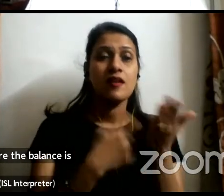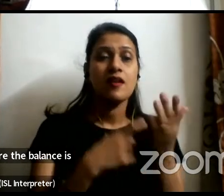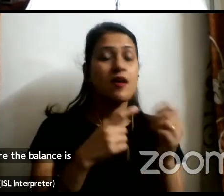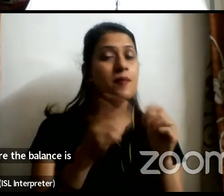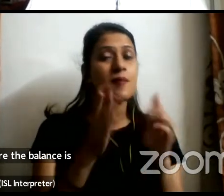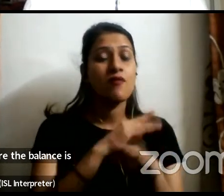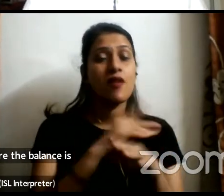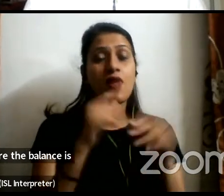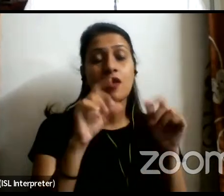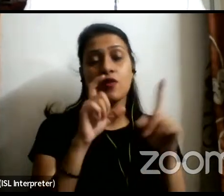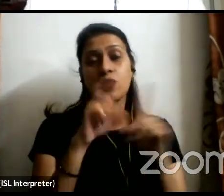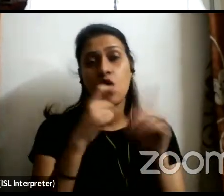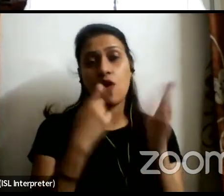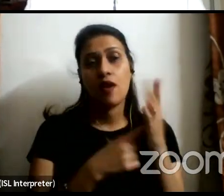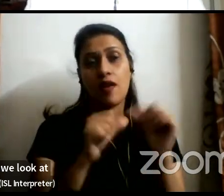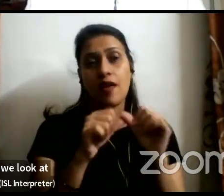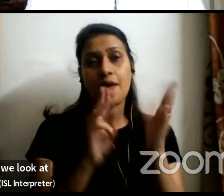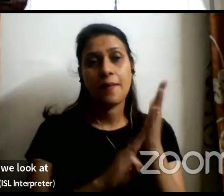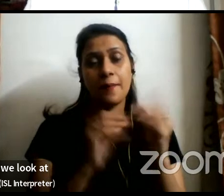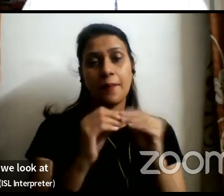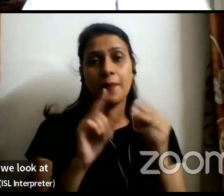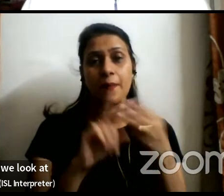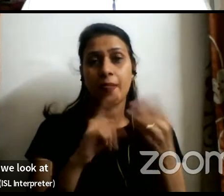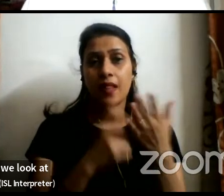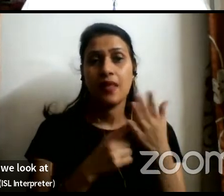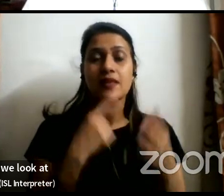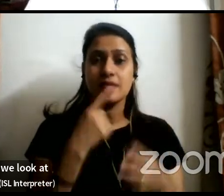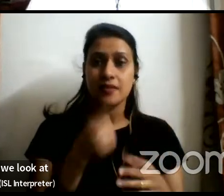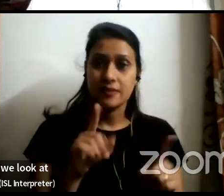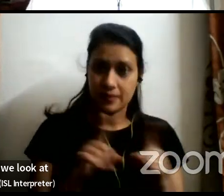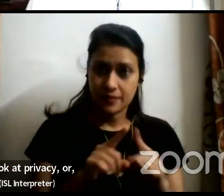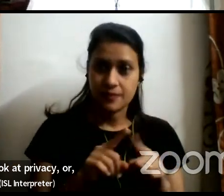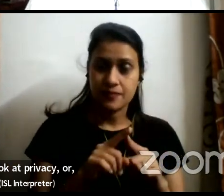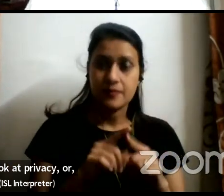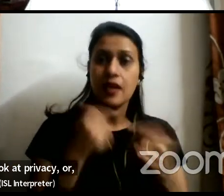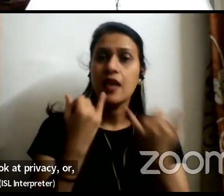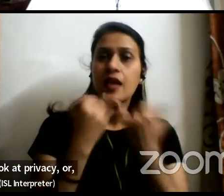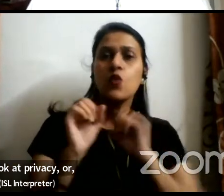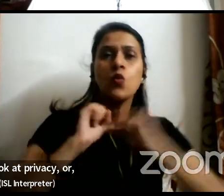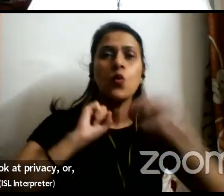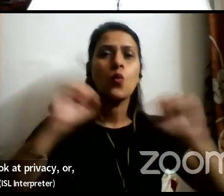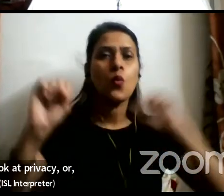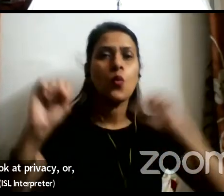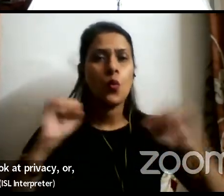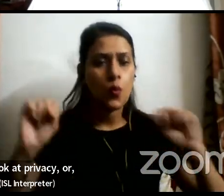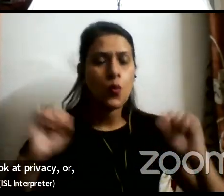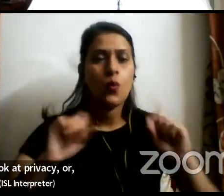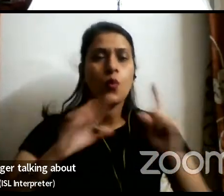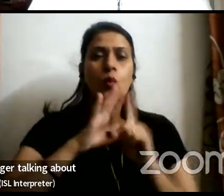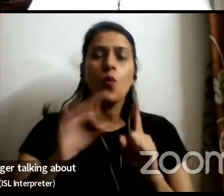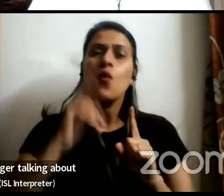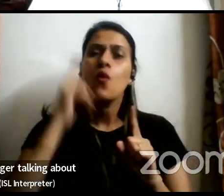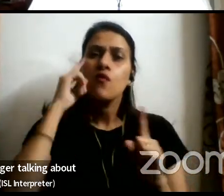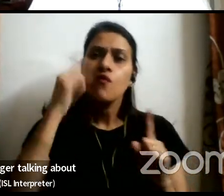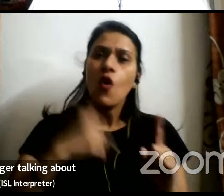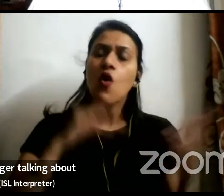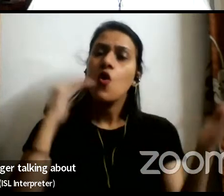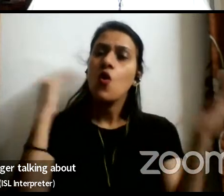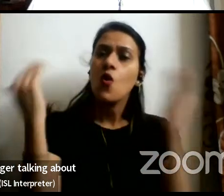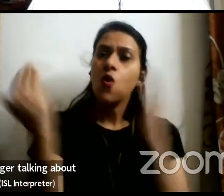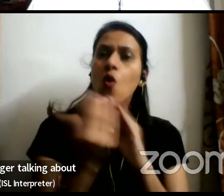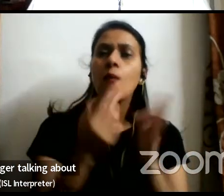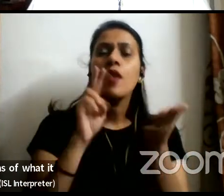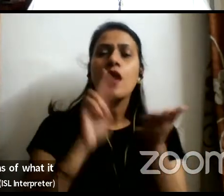privacy or access to data, we're no longer talking about it at an individual level, but in terms of what it would mean for us globally if India were to